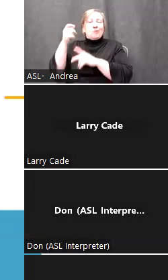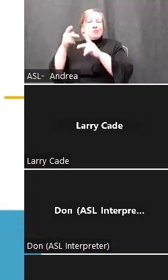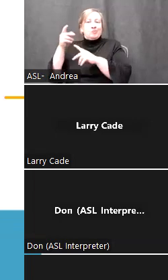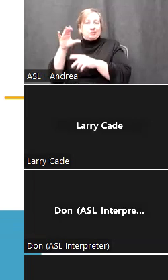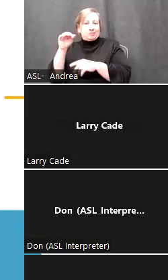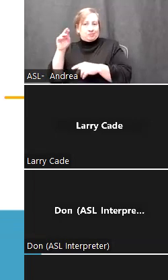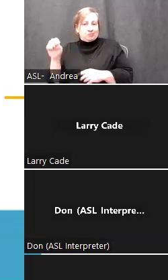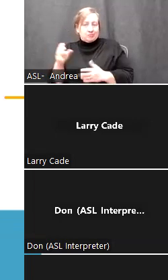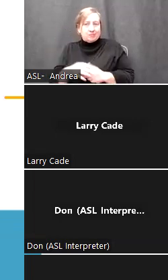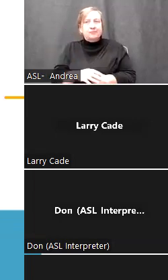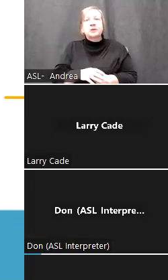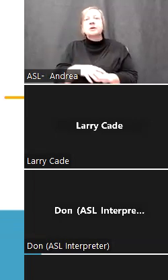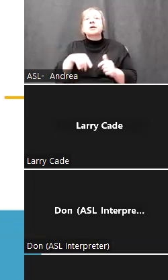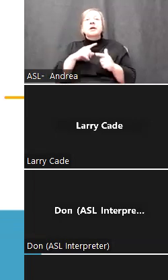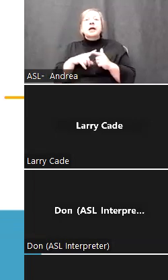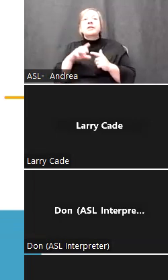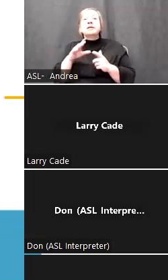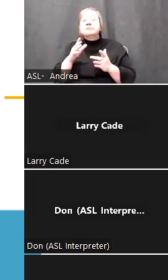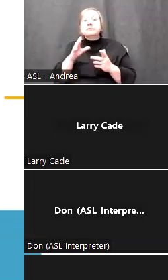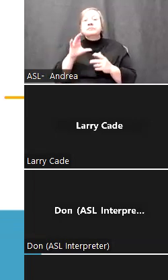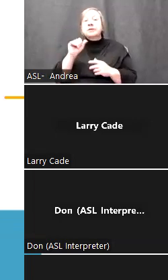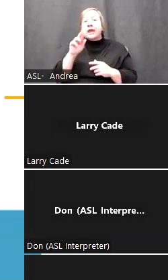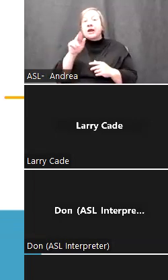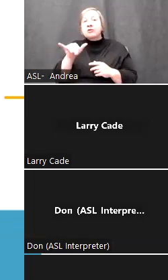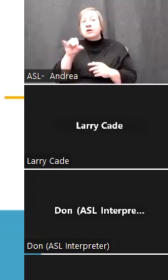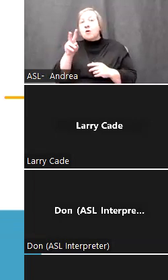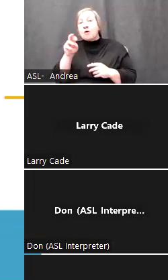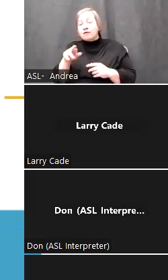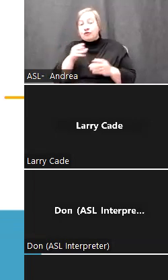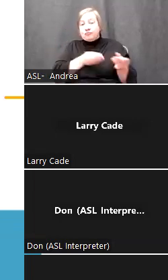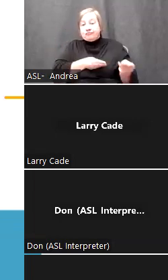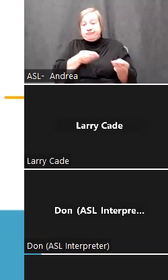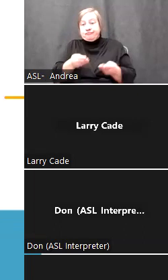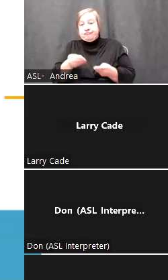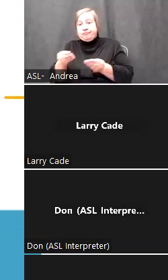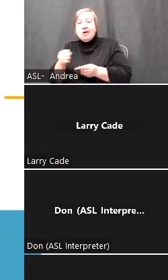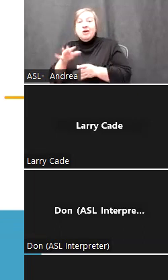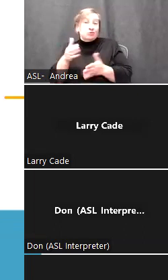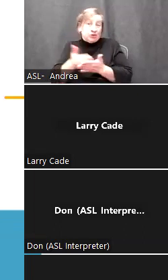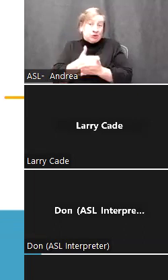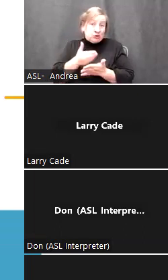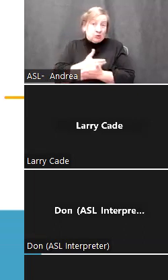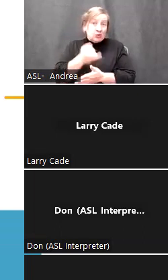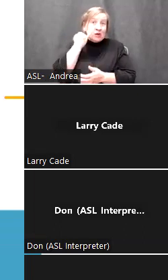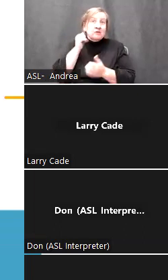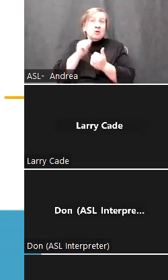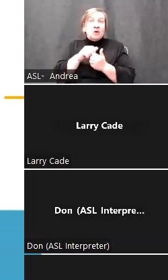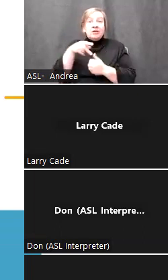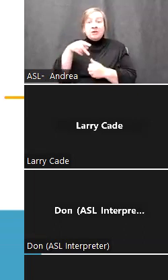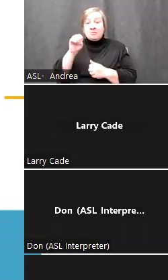And then the carryover provision. So that's a feature of the plan that is somewhat new. Those of you who've been, with PEBB for a